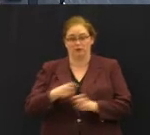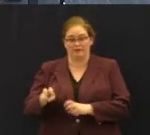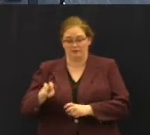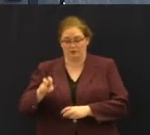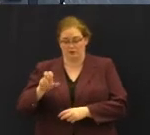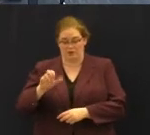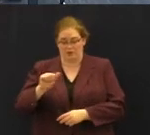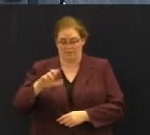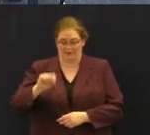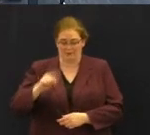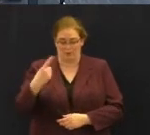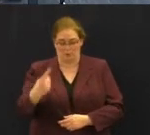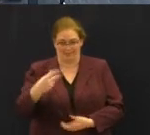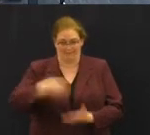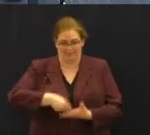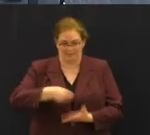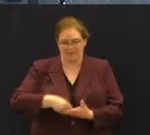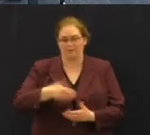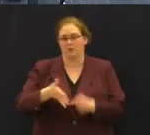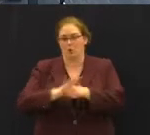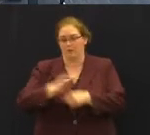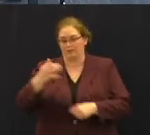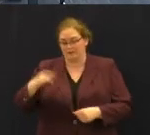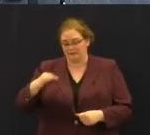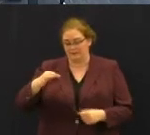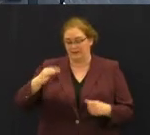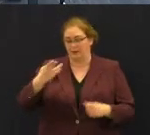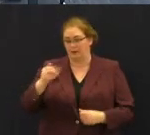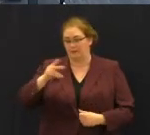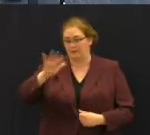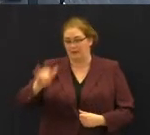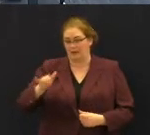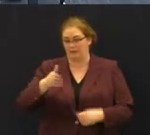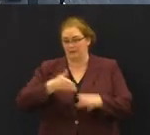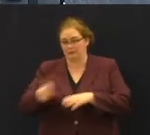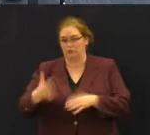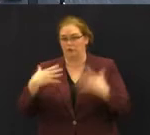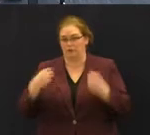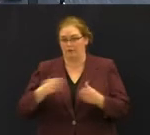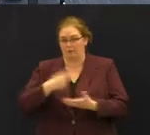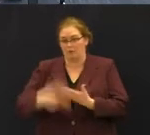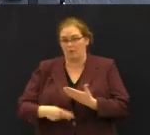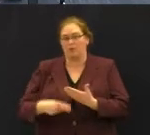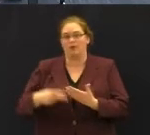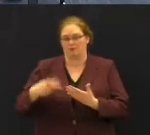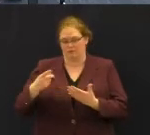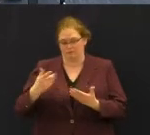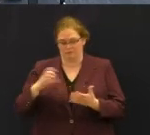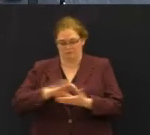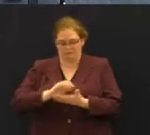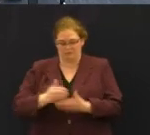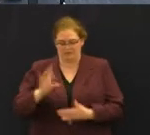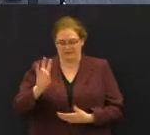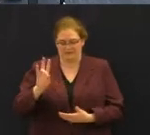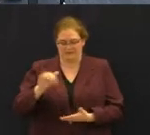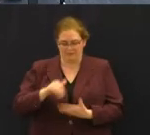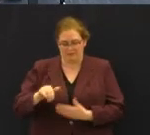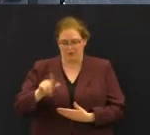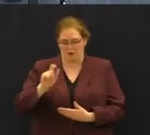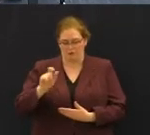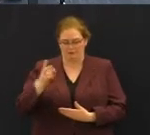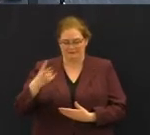Act 1 funding for the COVID-19 Hospitality Industry Recovery Program in the amount of